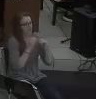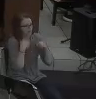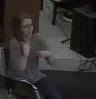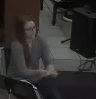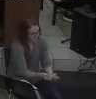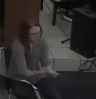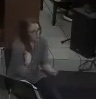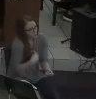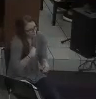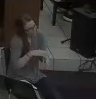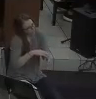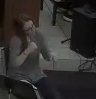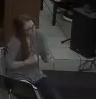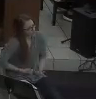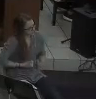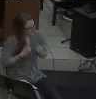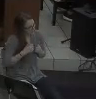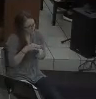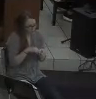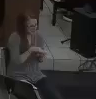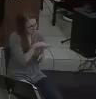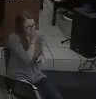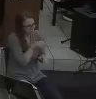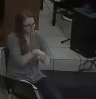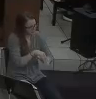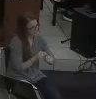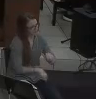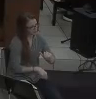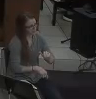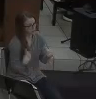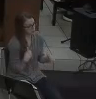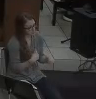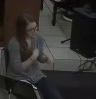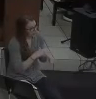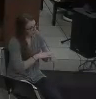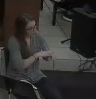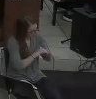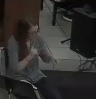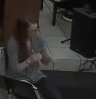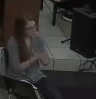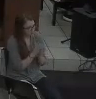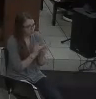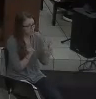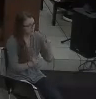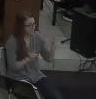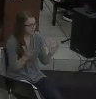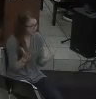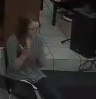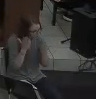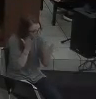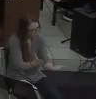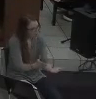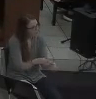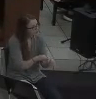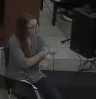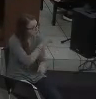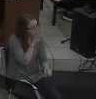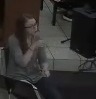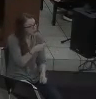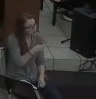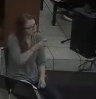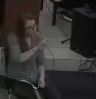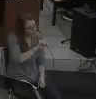live from the spiritual depths. We are called to be a people who offer spiritual proactivity